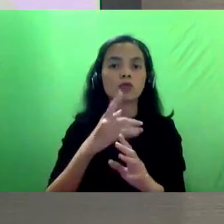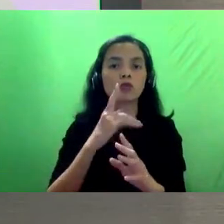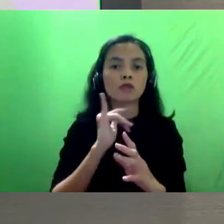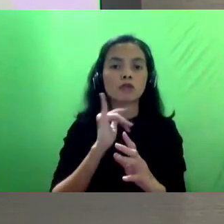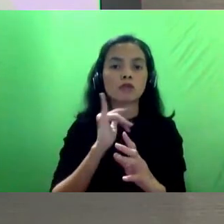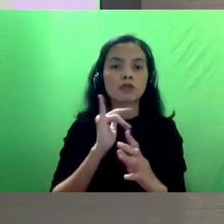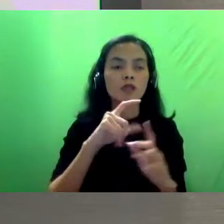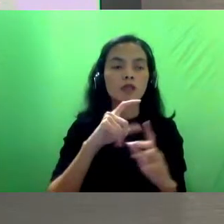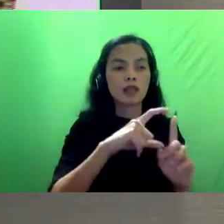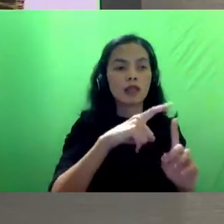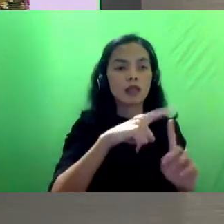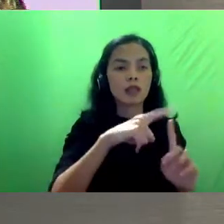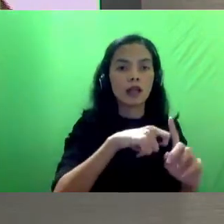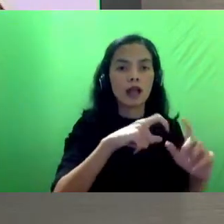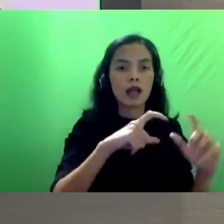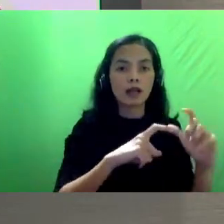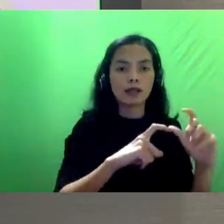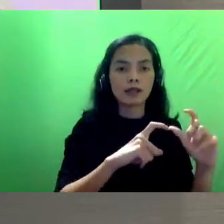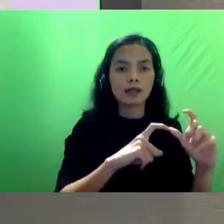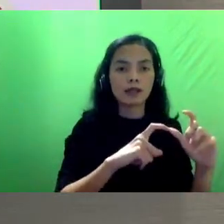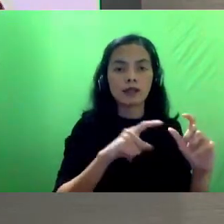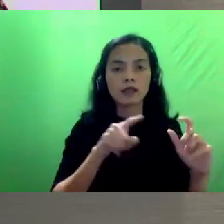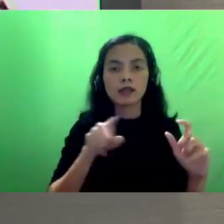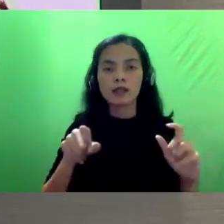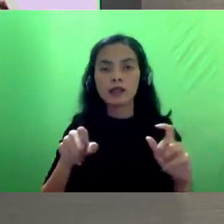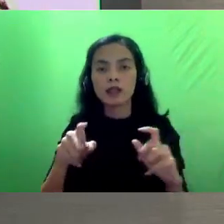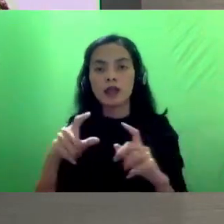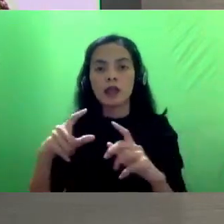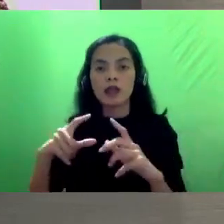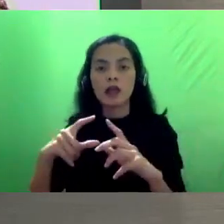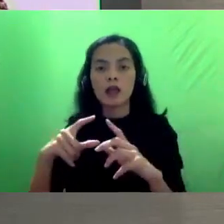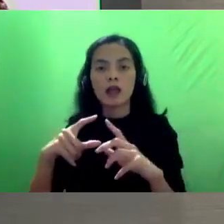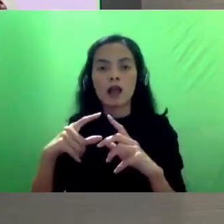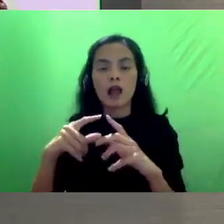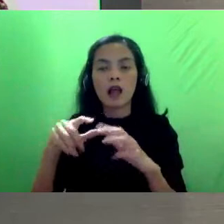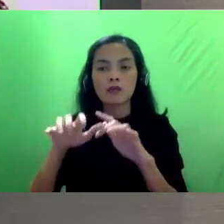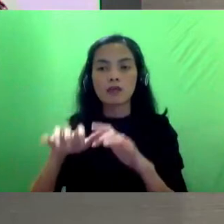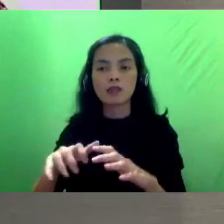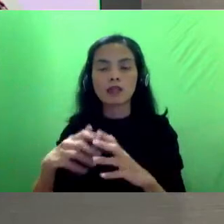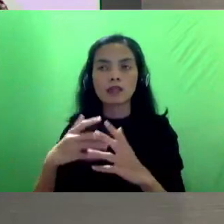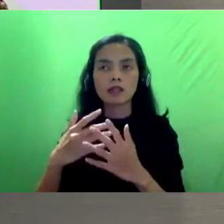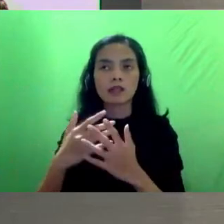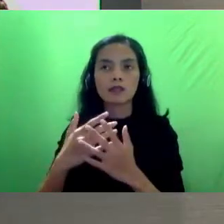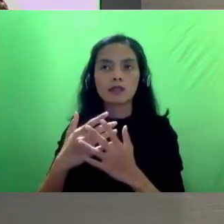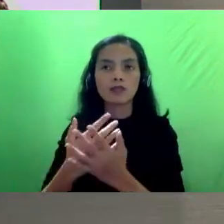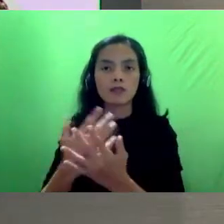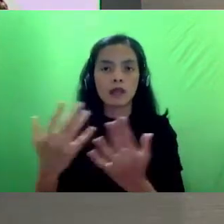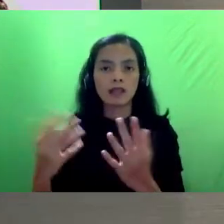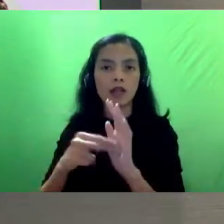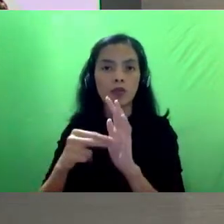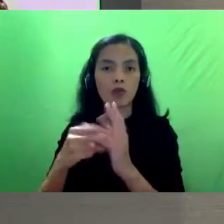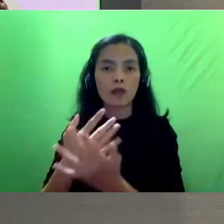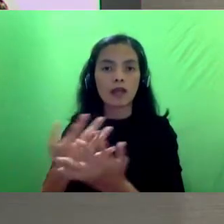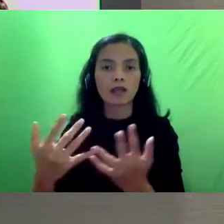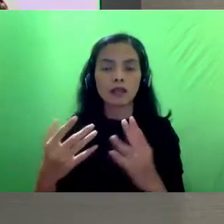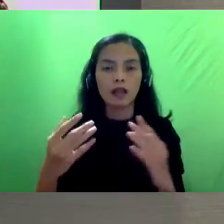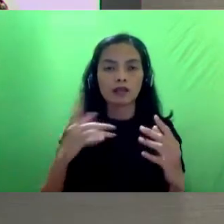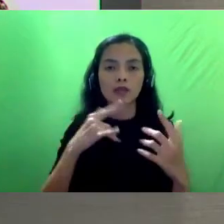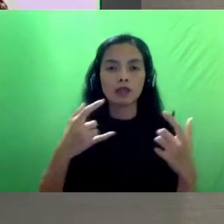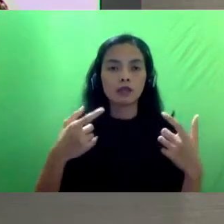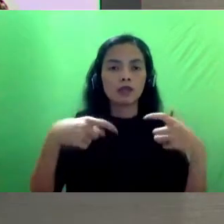DTKS also with the Adminduk Pak Acep. So 86% of the